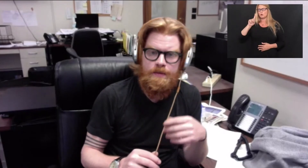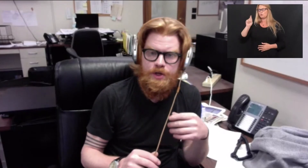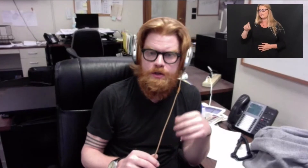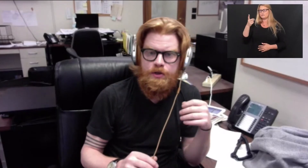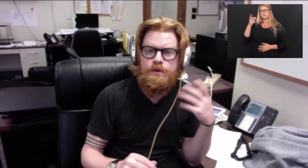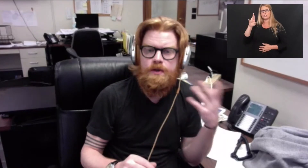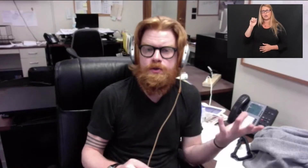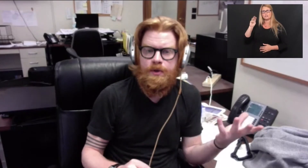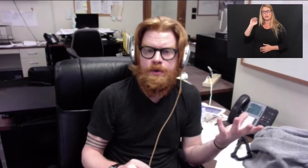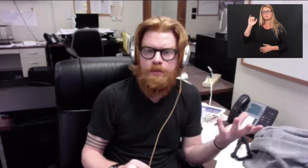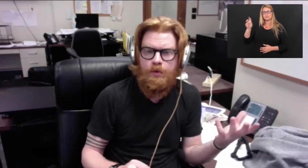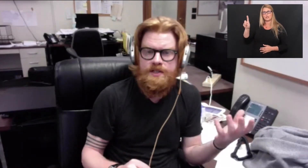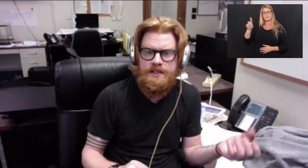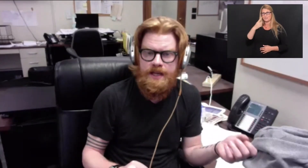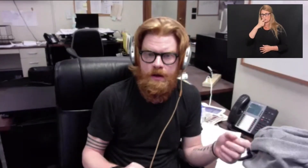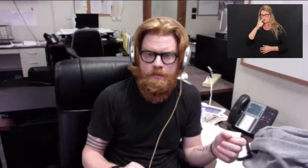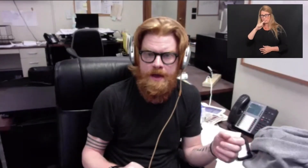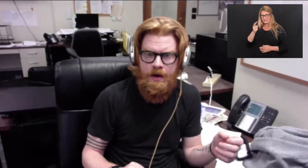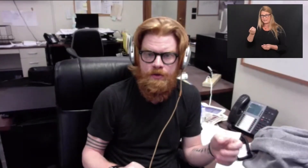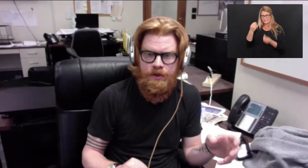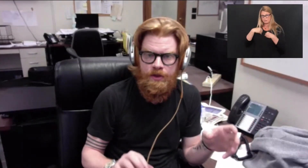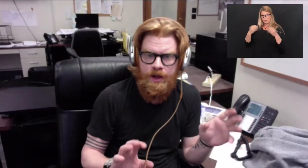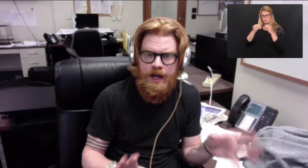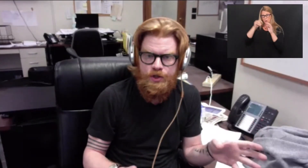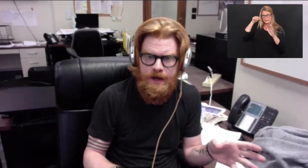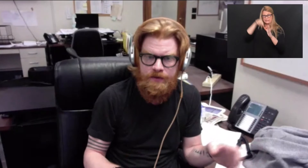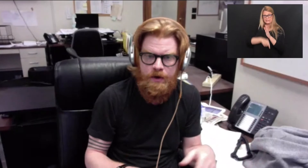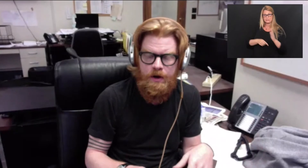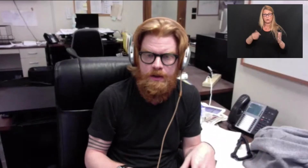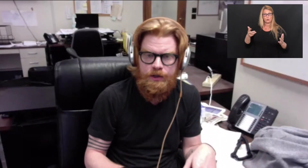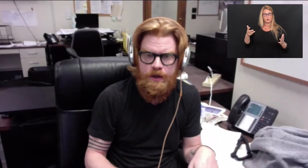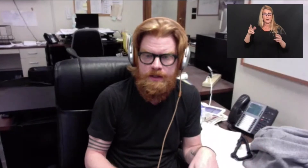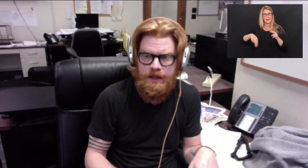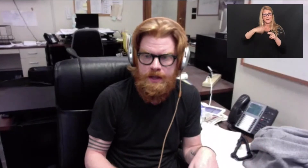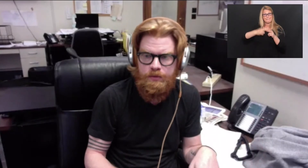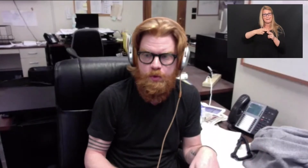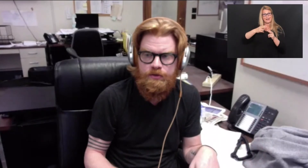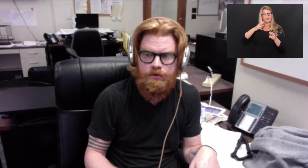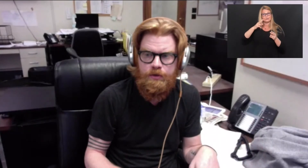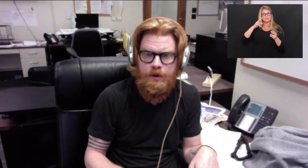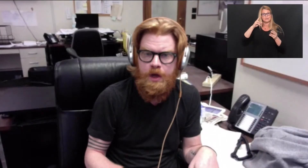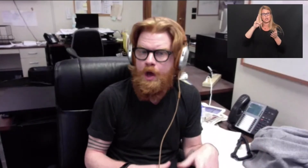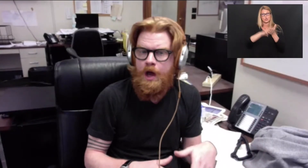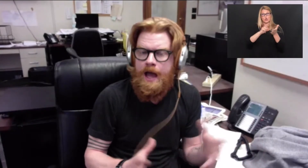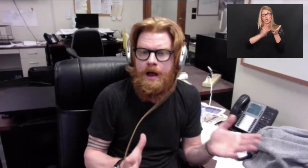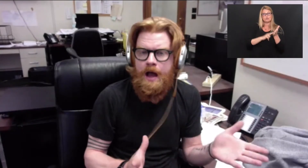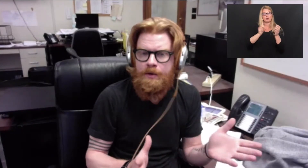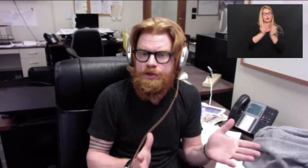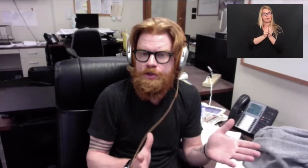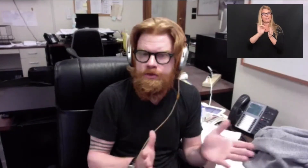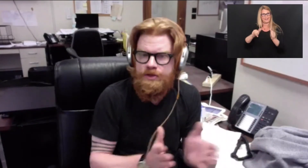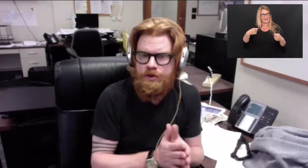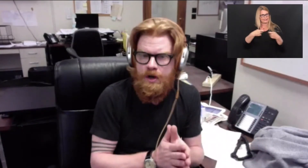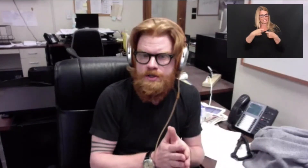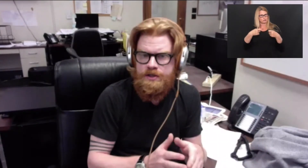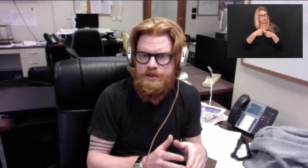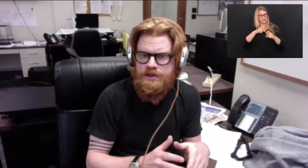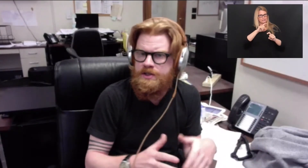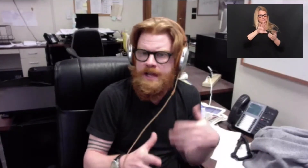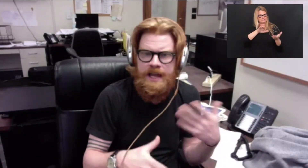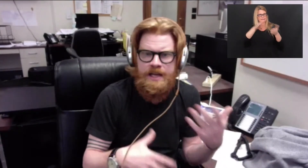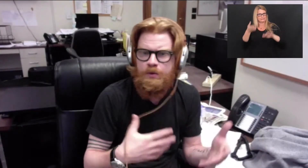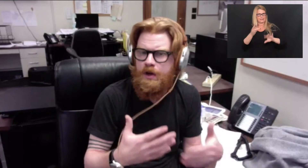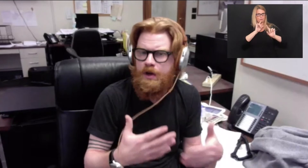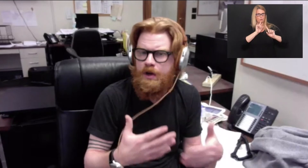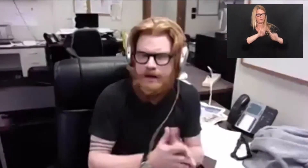Could you give us a little bit more detail about the contract for our electronic death reporting system? How much should this cost? Is this